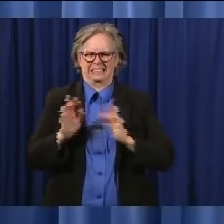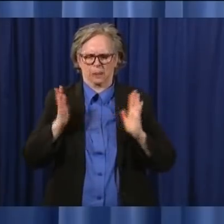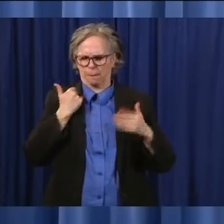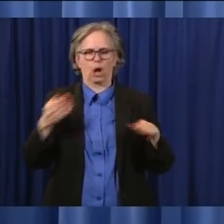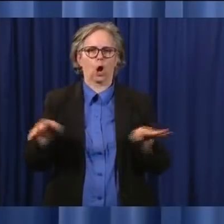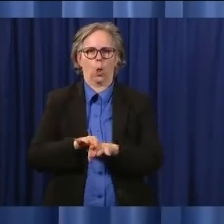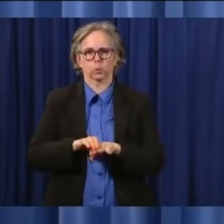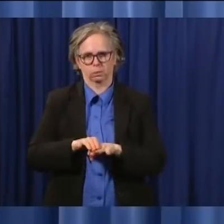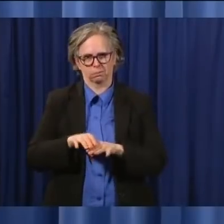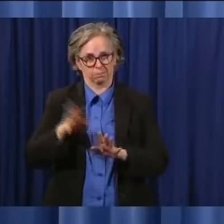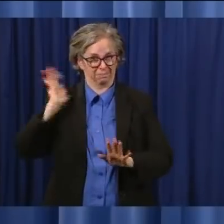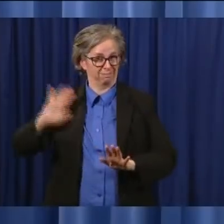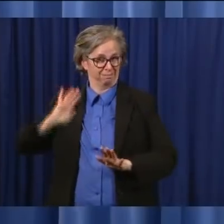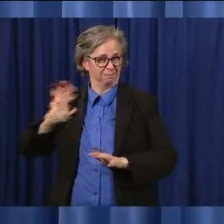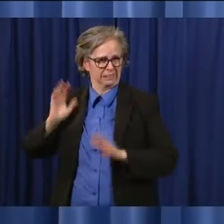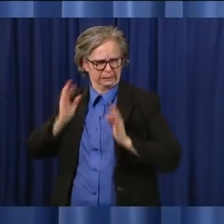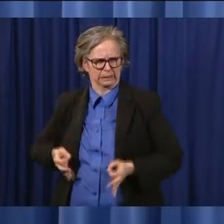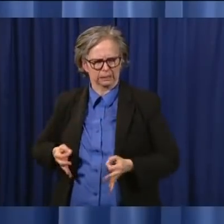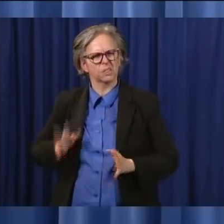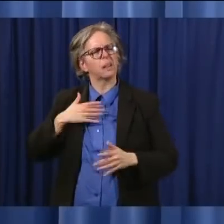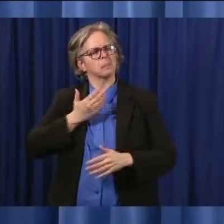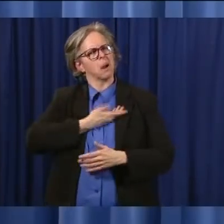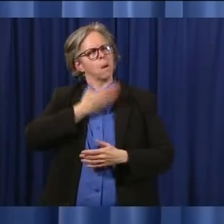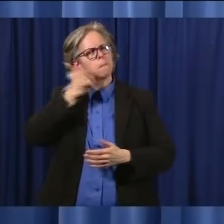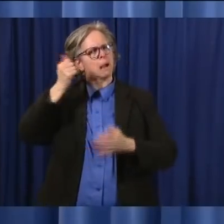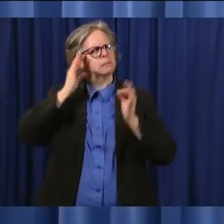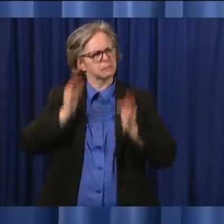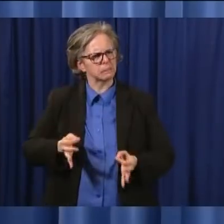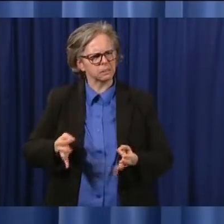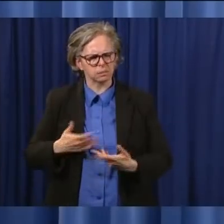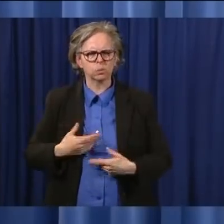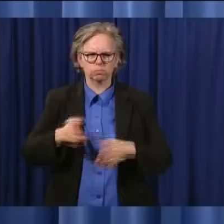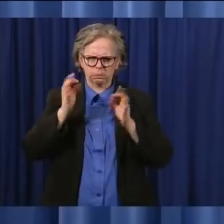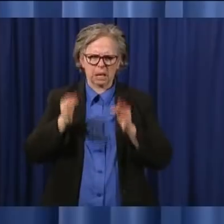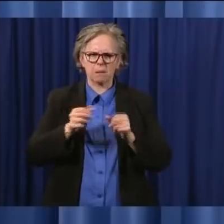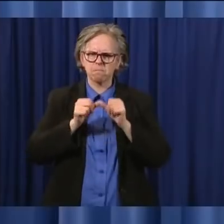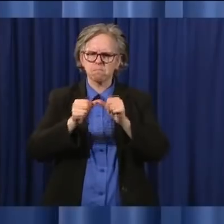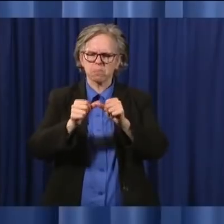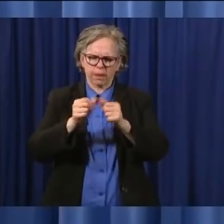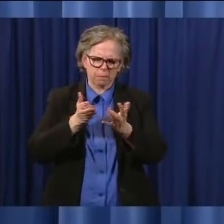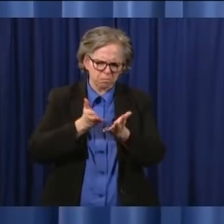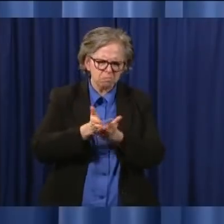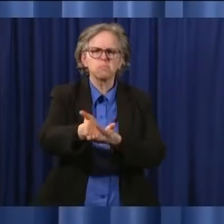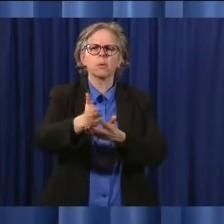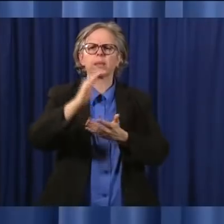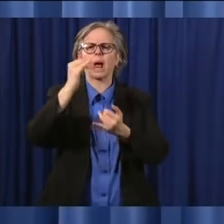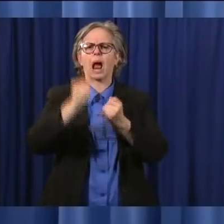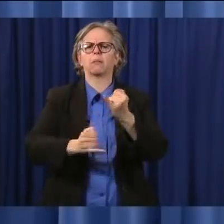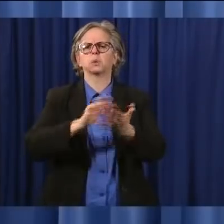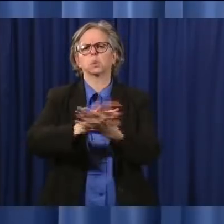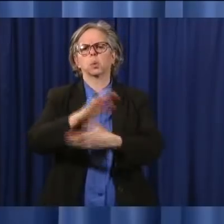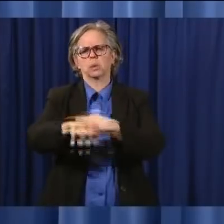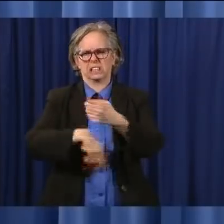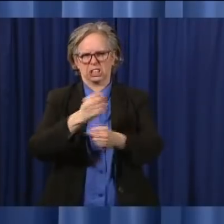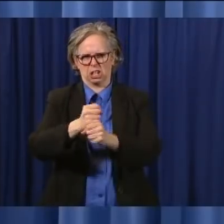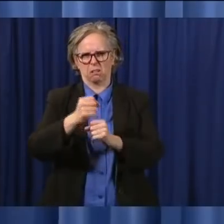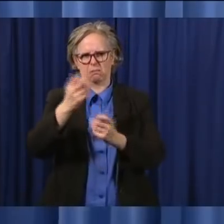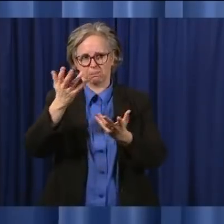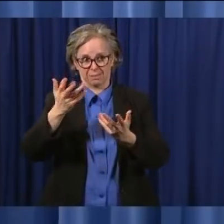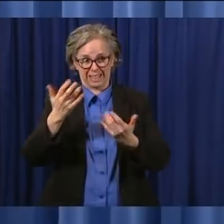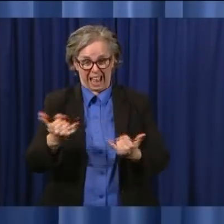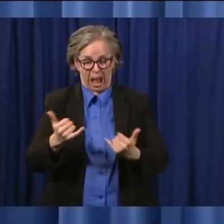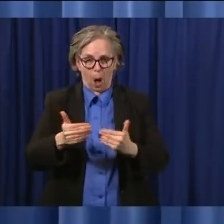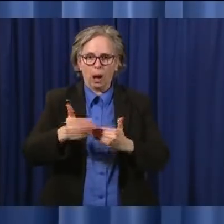was appropriate to continue that to the end of this school year. Now, kids have to do something in the summer. That's why we made